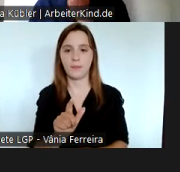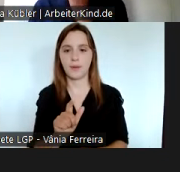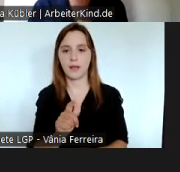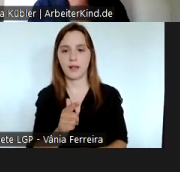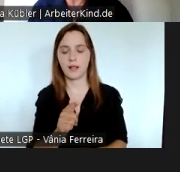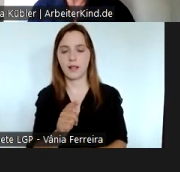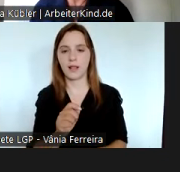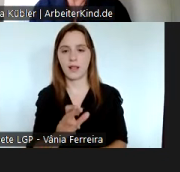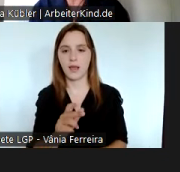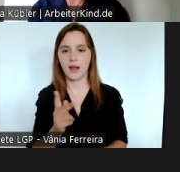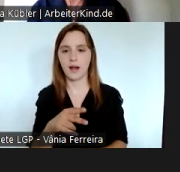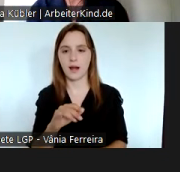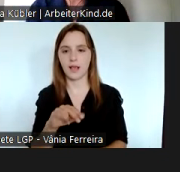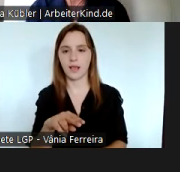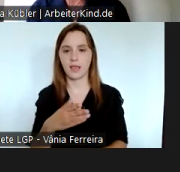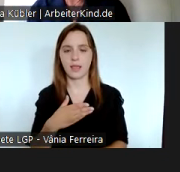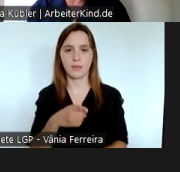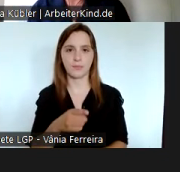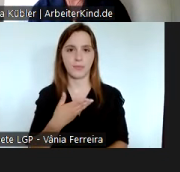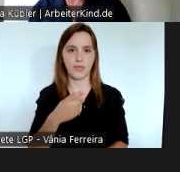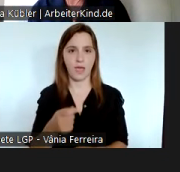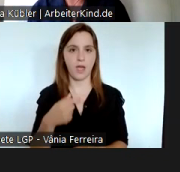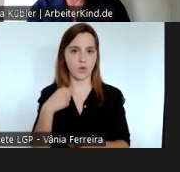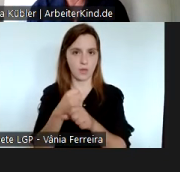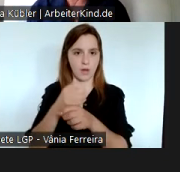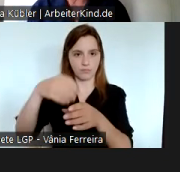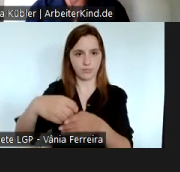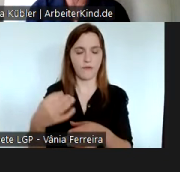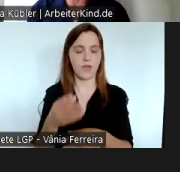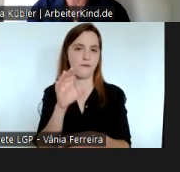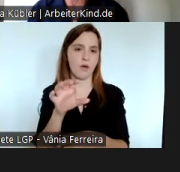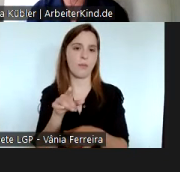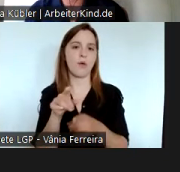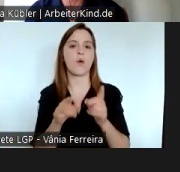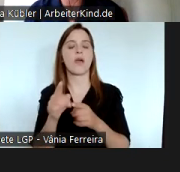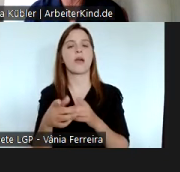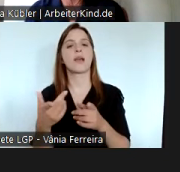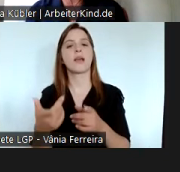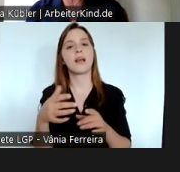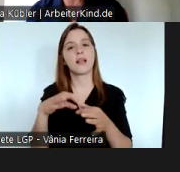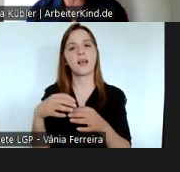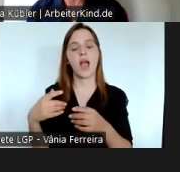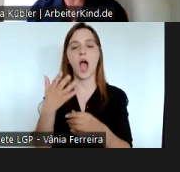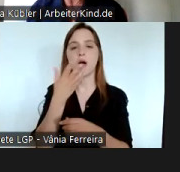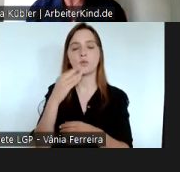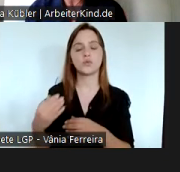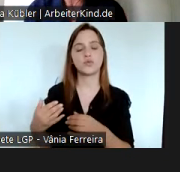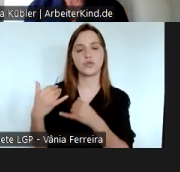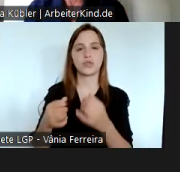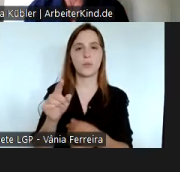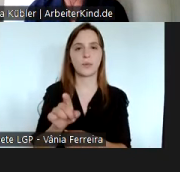So as I already said, it's the largest donation-based nonprofit organization for first generation students in